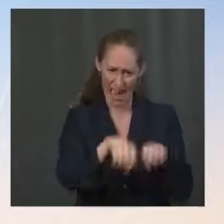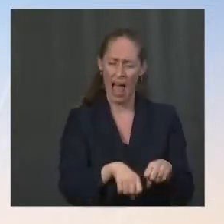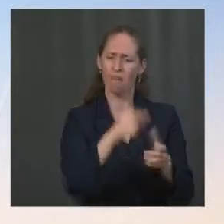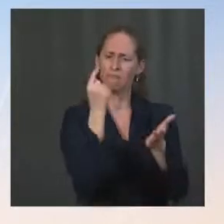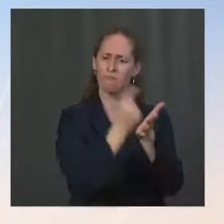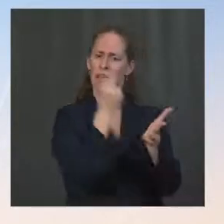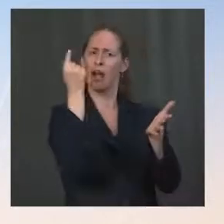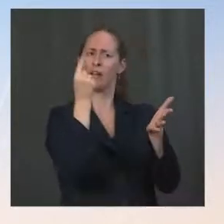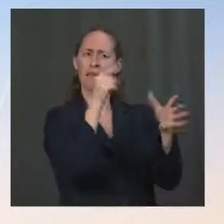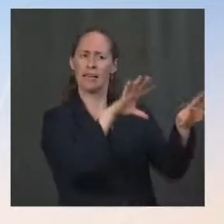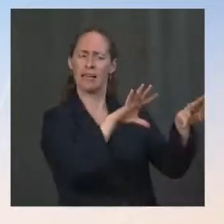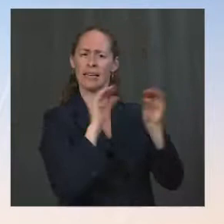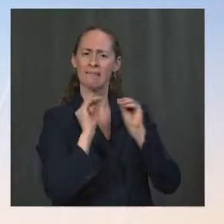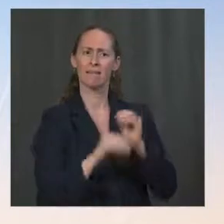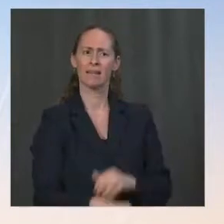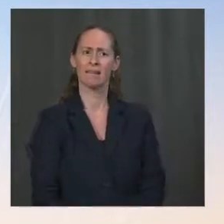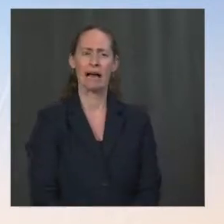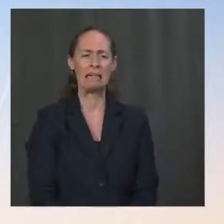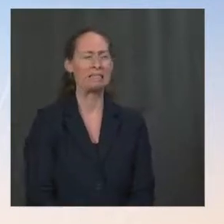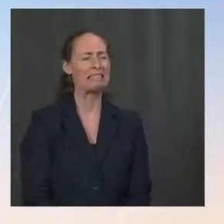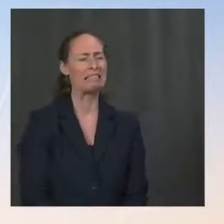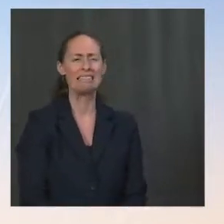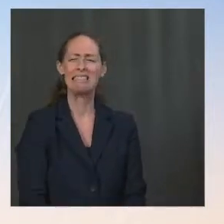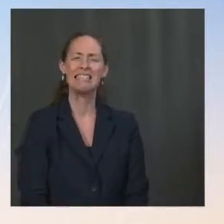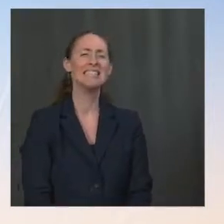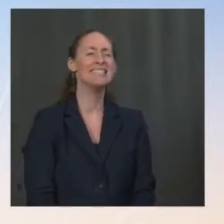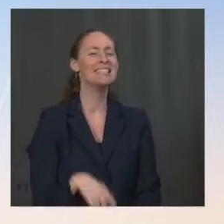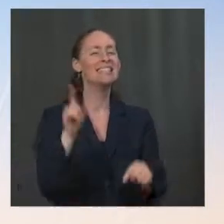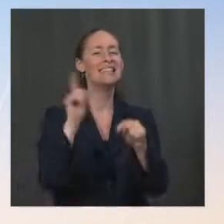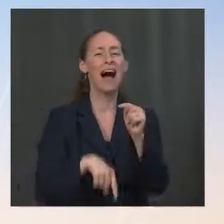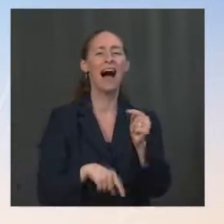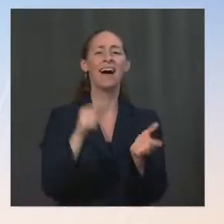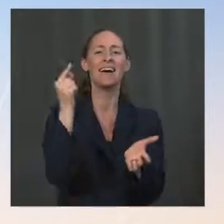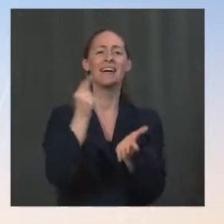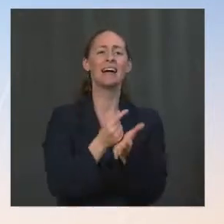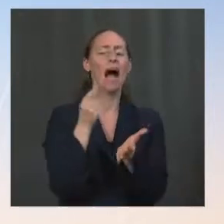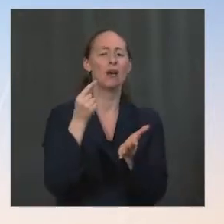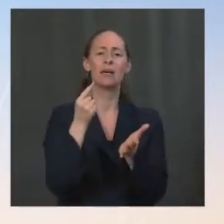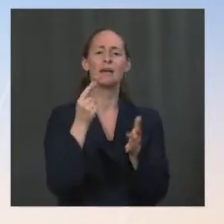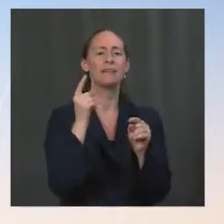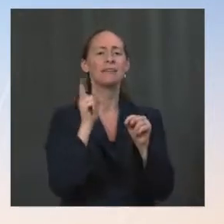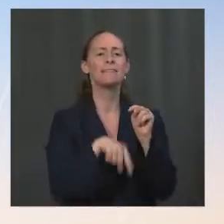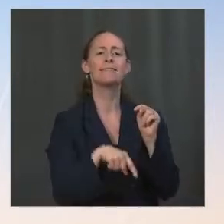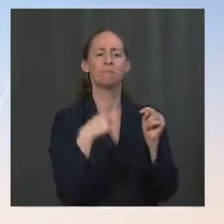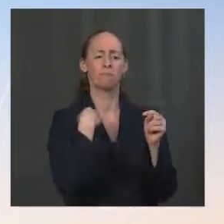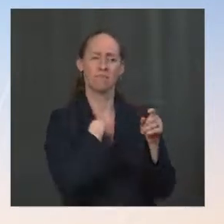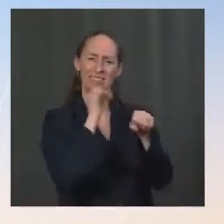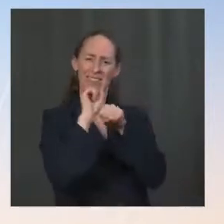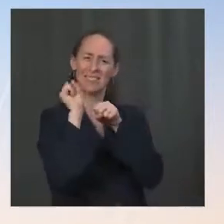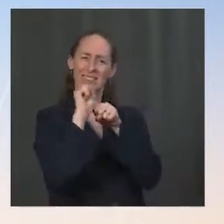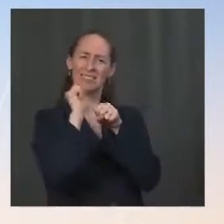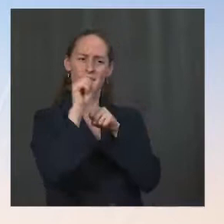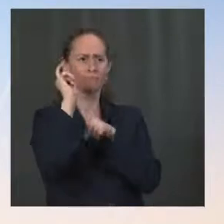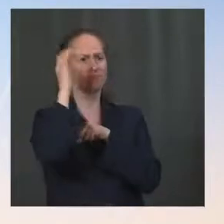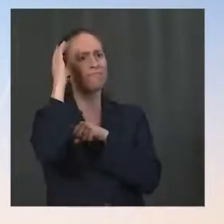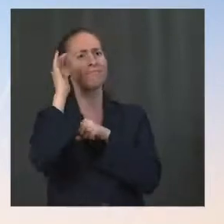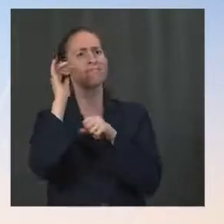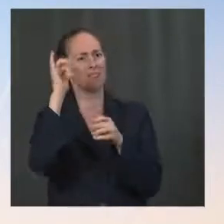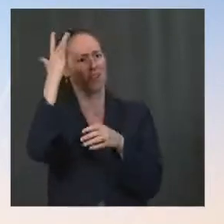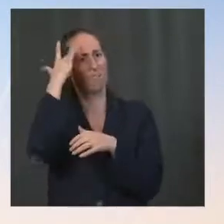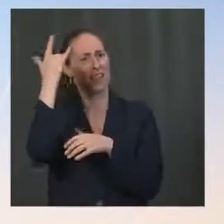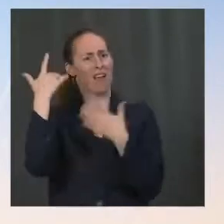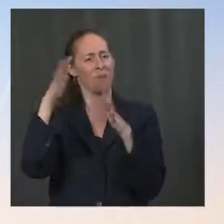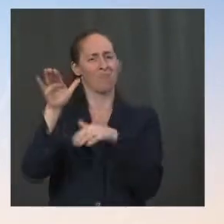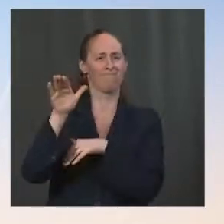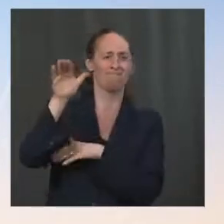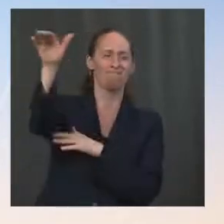can guarantee, but what we can do is work toward, and this is what the president directed the Secretary of State to continue diplomatic efforts with